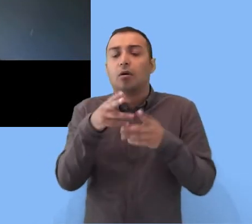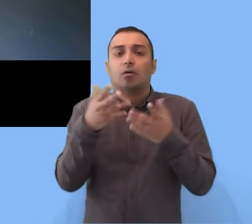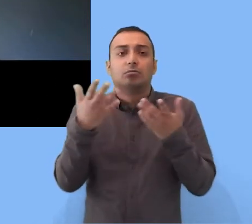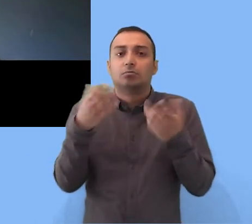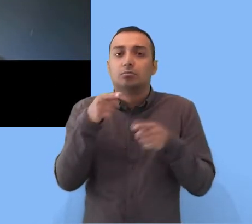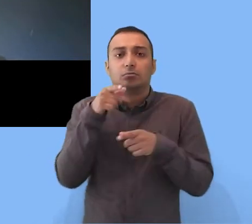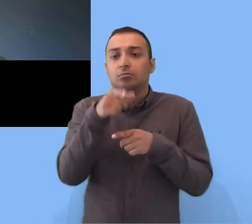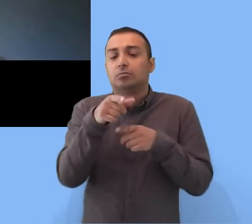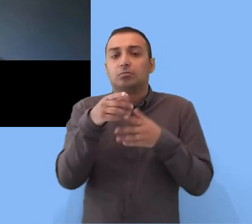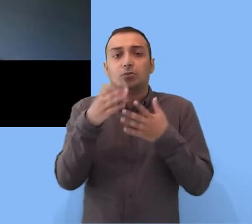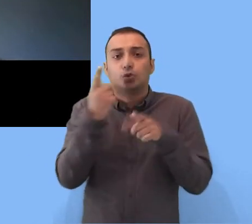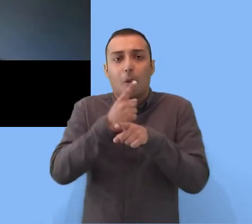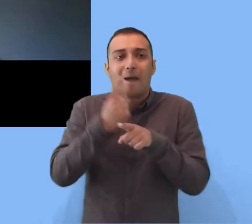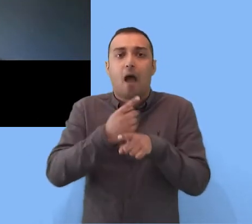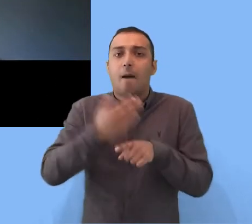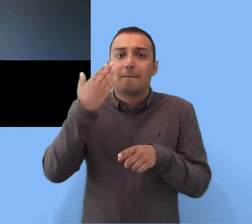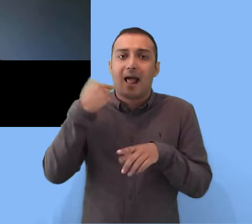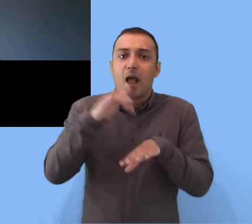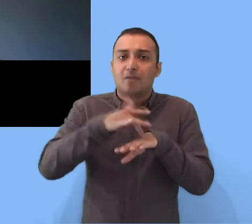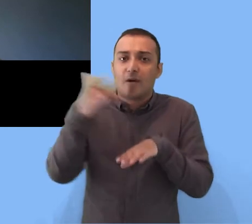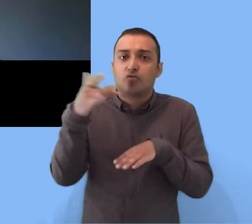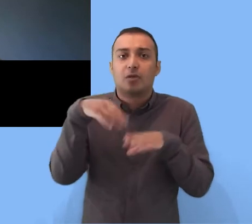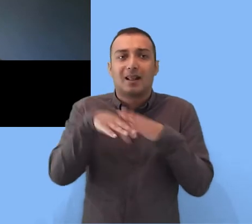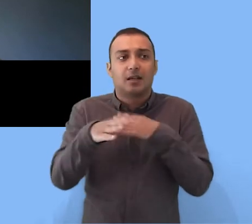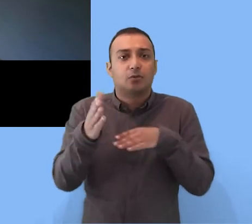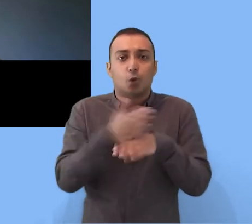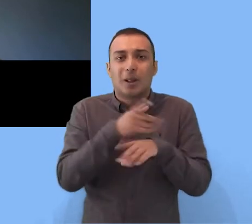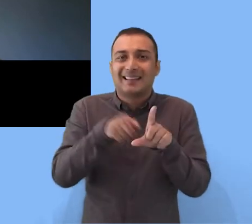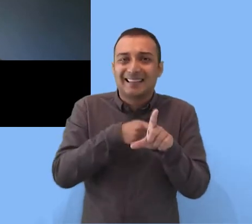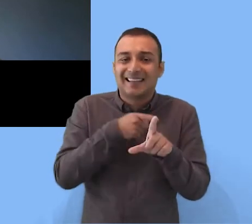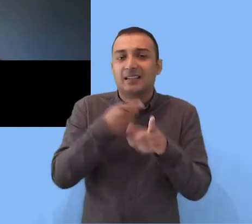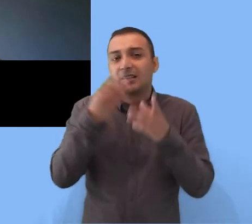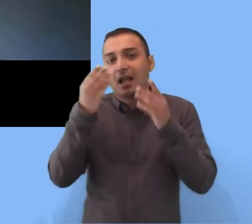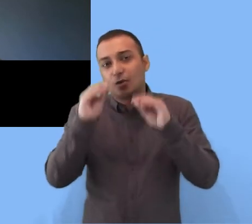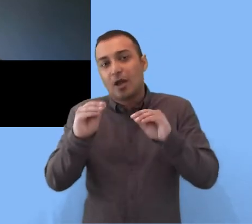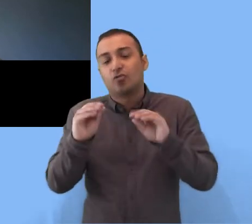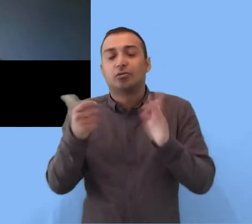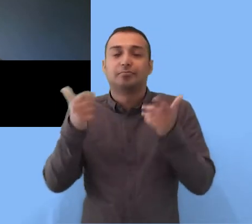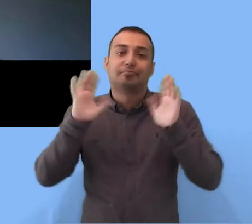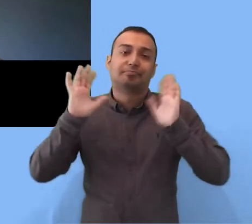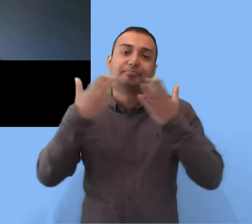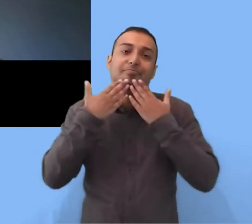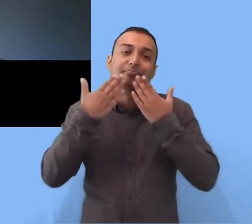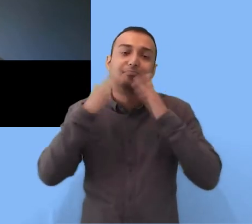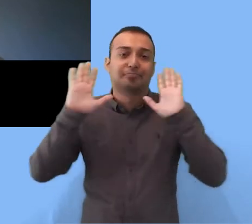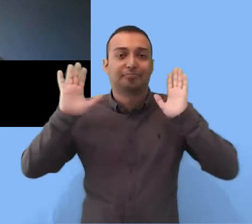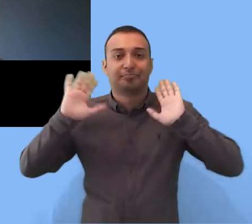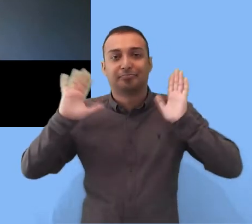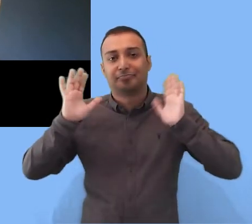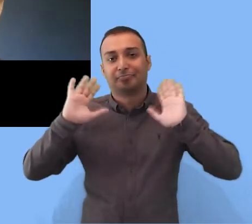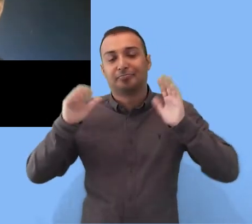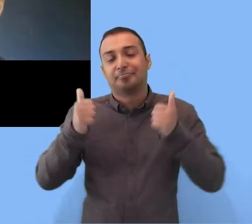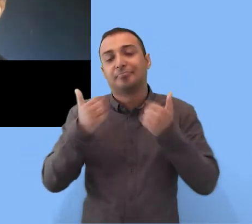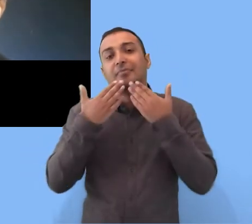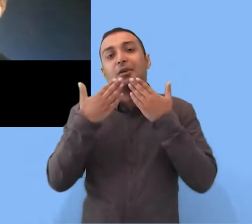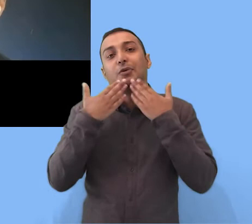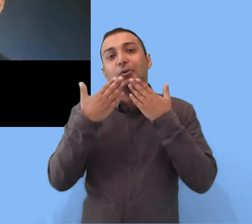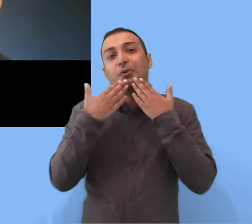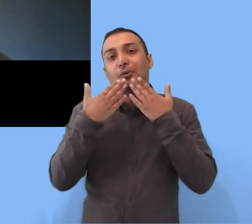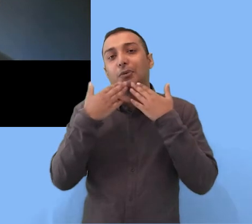like, Black professionals in early years in education and so on. Blessings to you. Thanks so much,